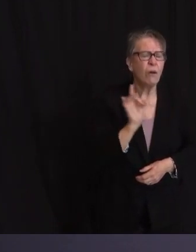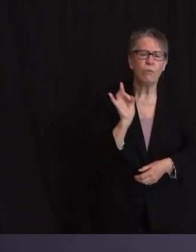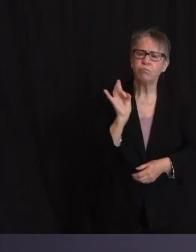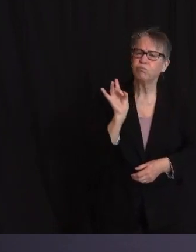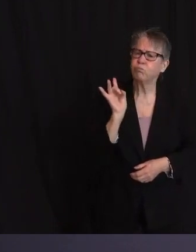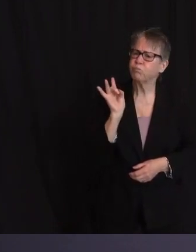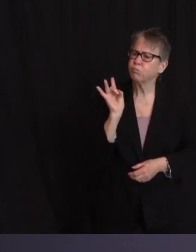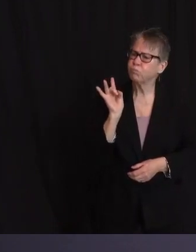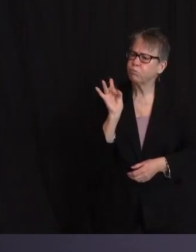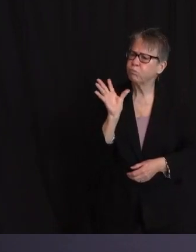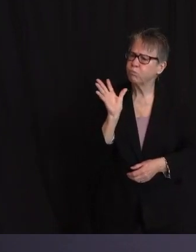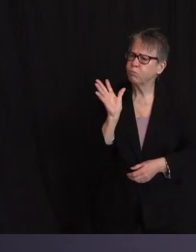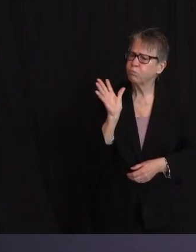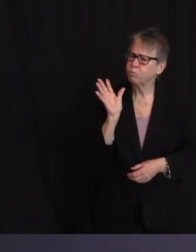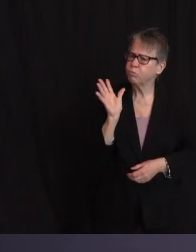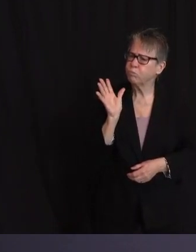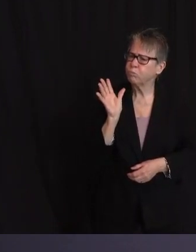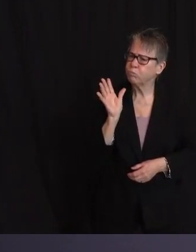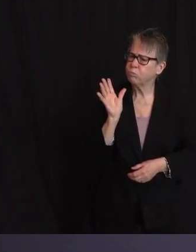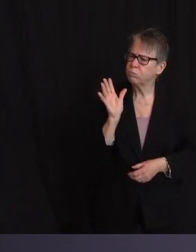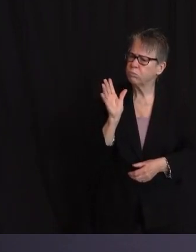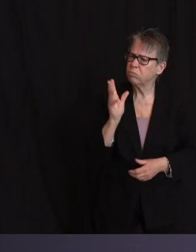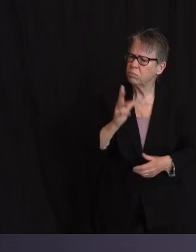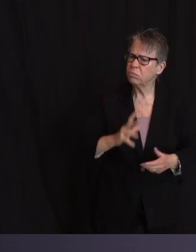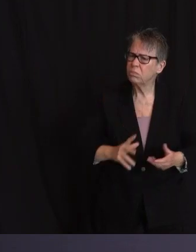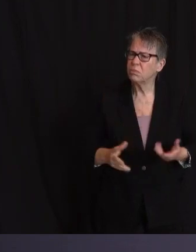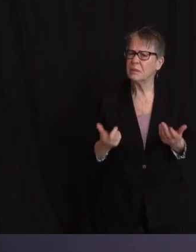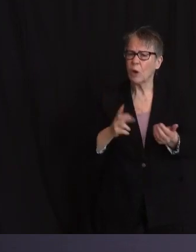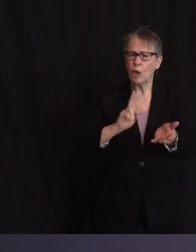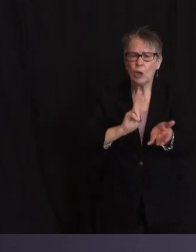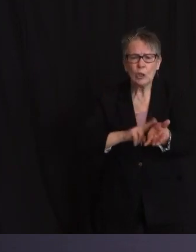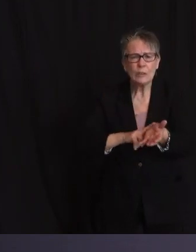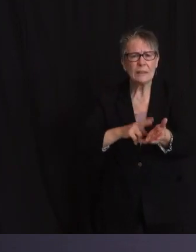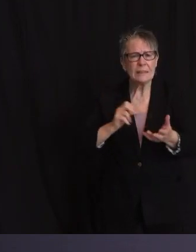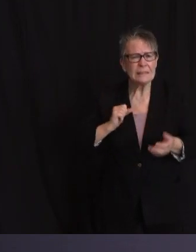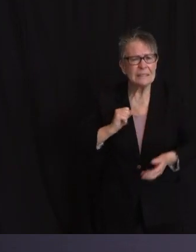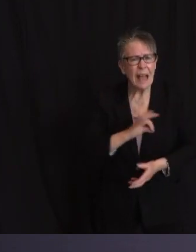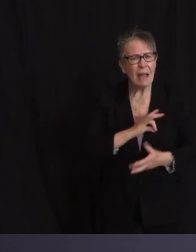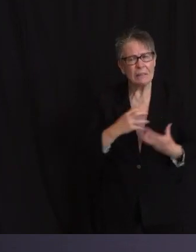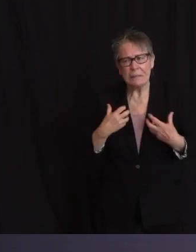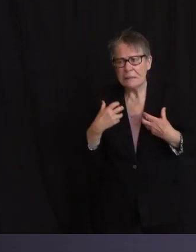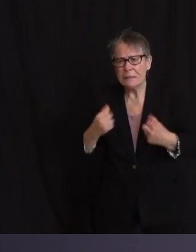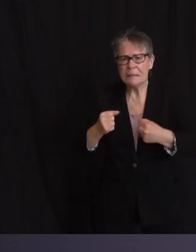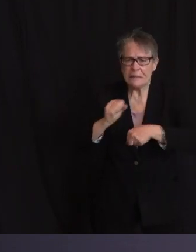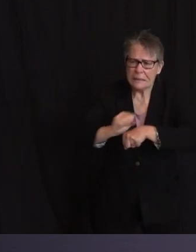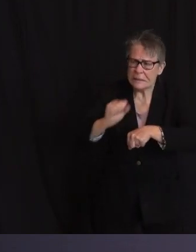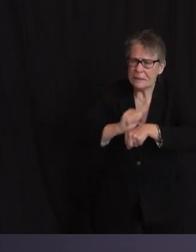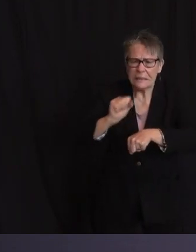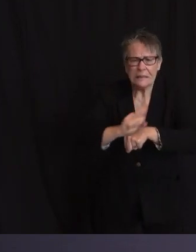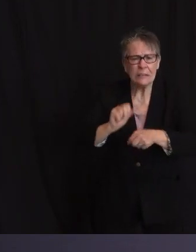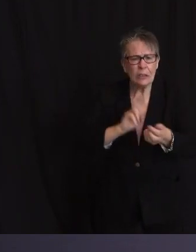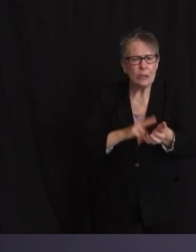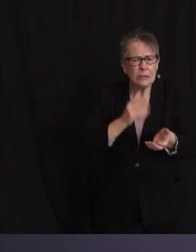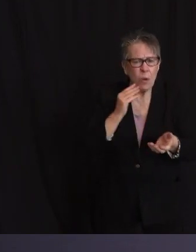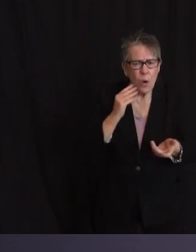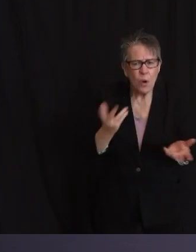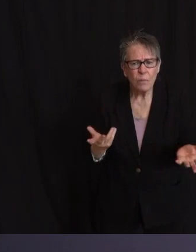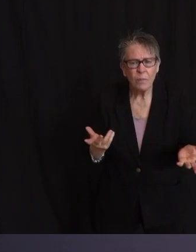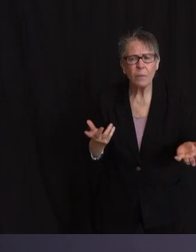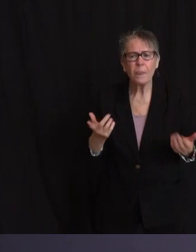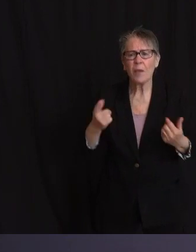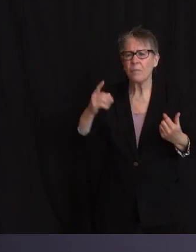facilities, in veterans' homes, in psychiatric hospitals, in corrections facilities, in homes for the